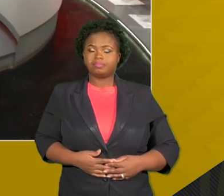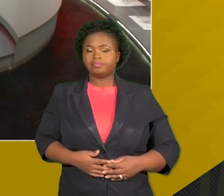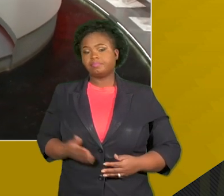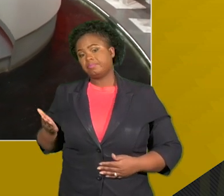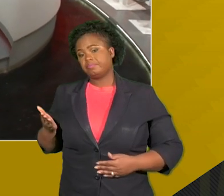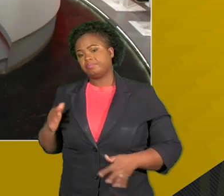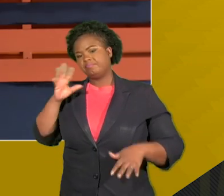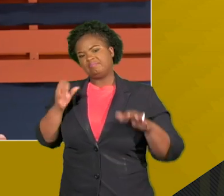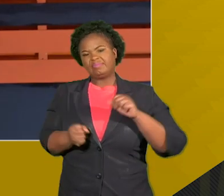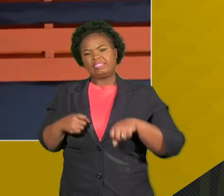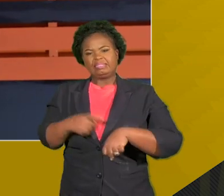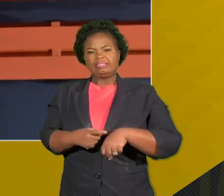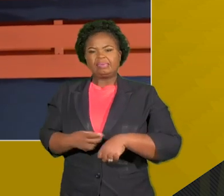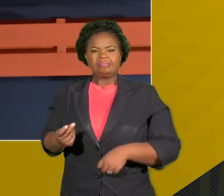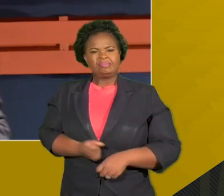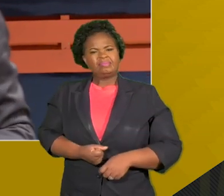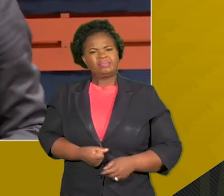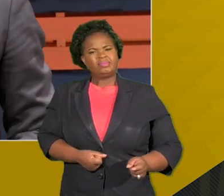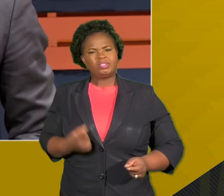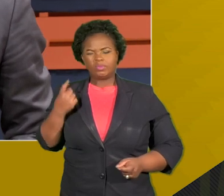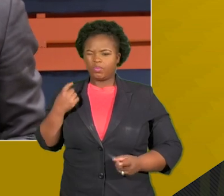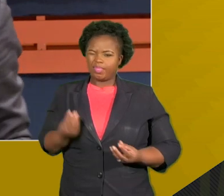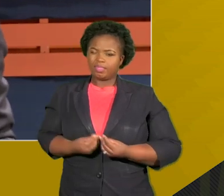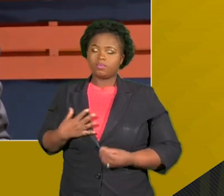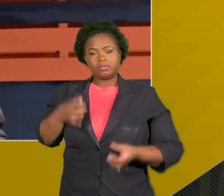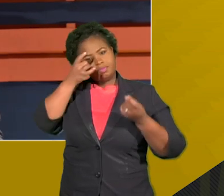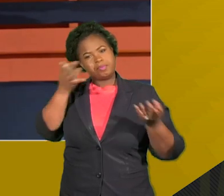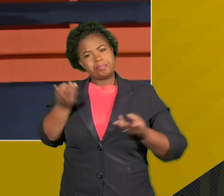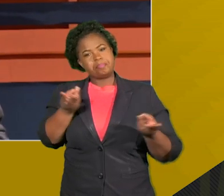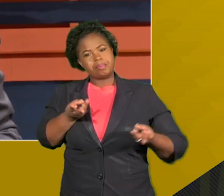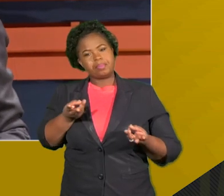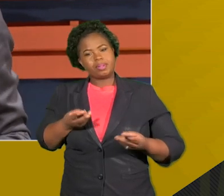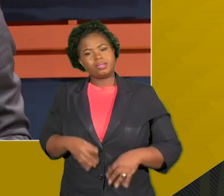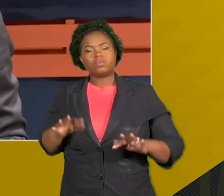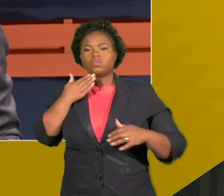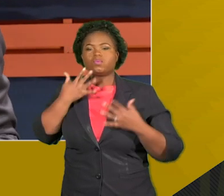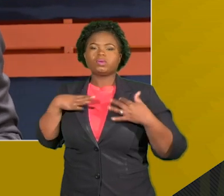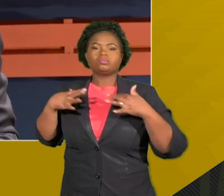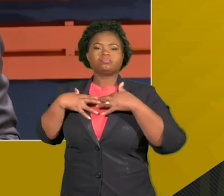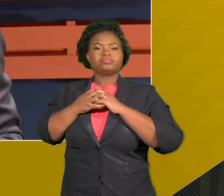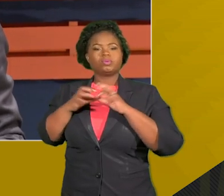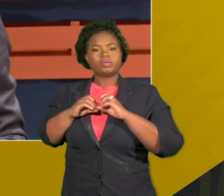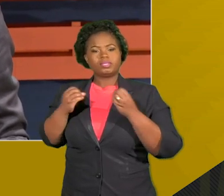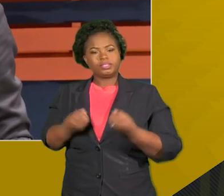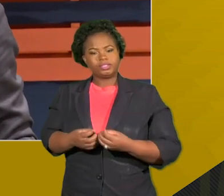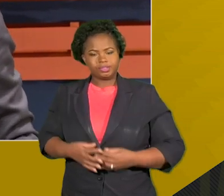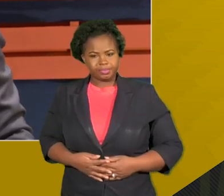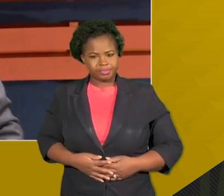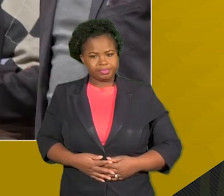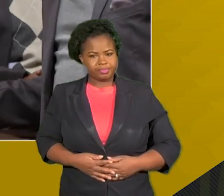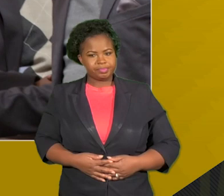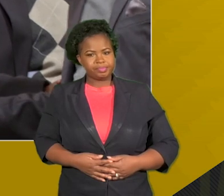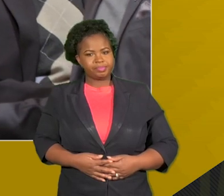In closing, in last cut, Maheta, one thing of Nguichela Bantu about to start my organization. Okay, one thing,